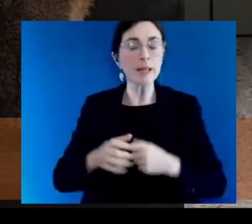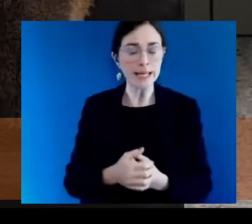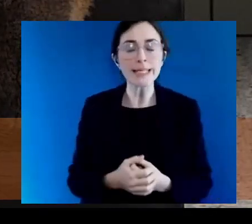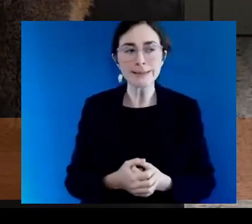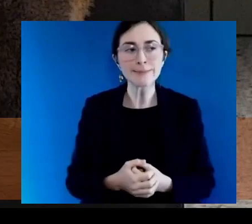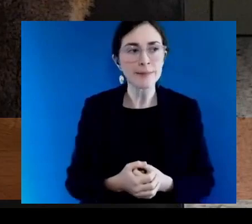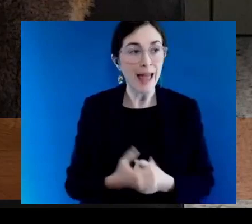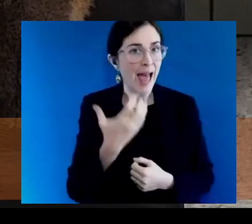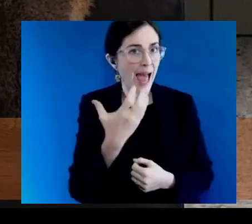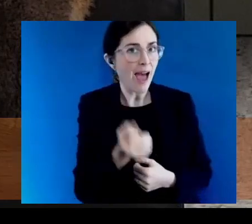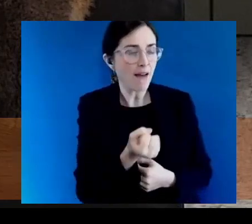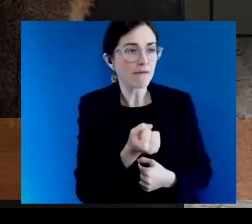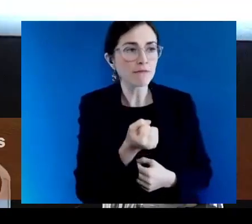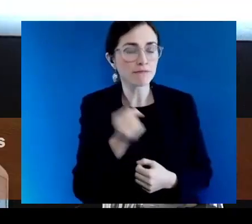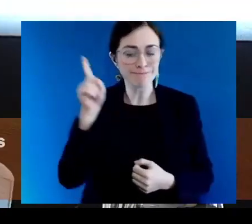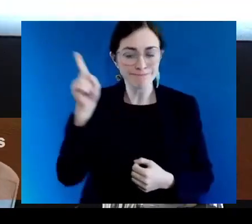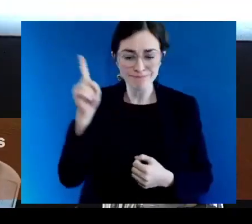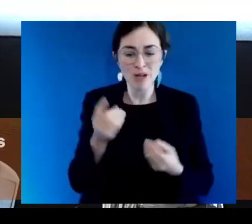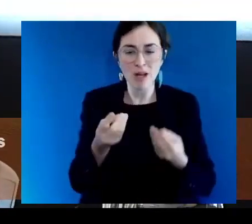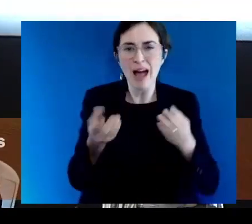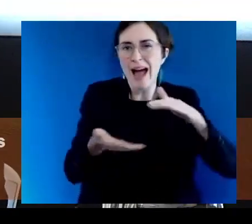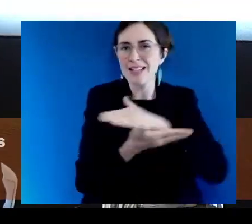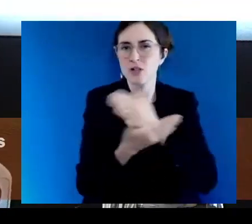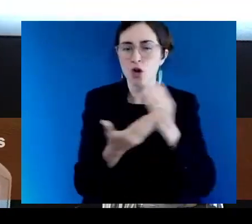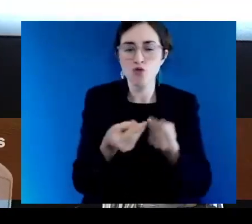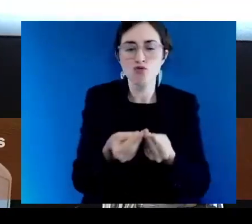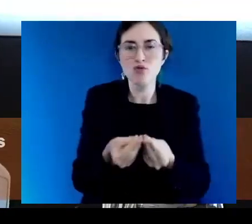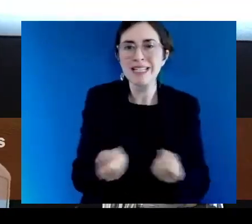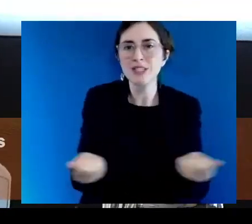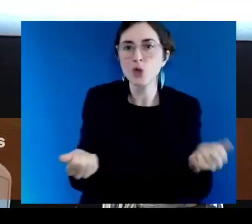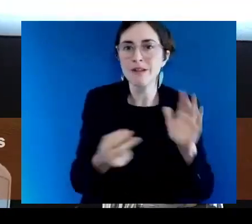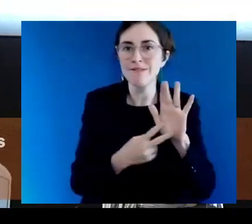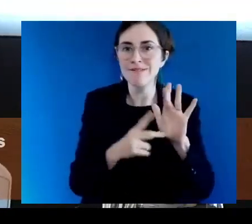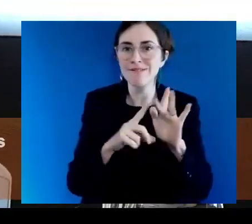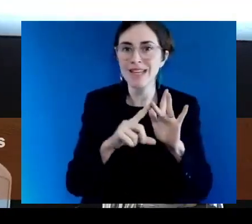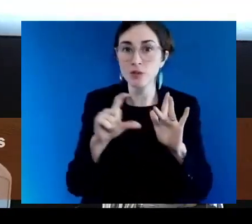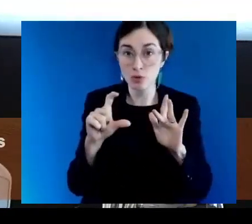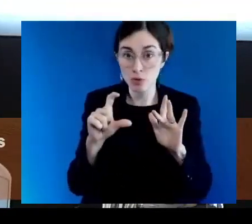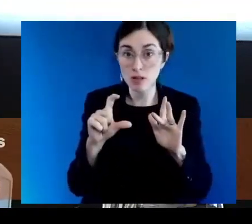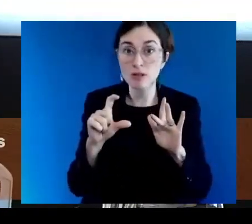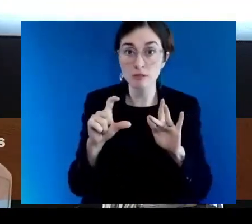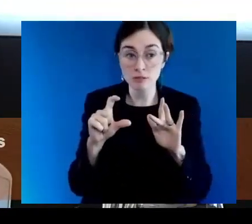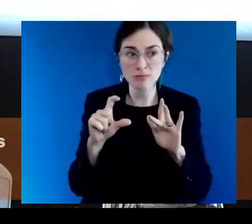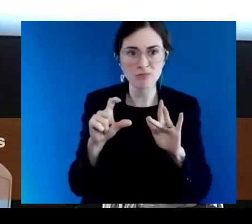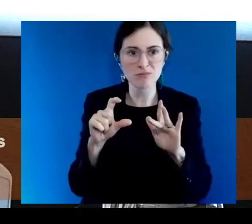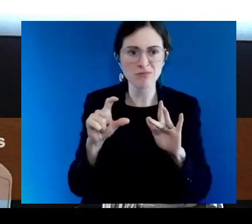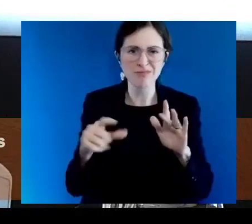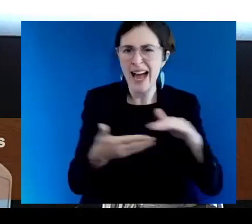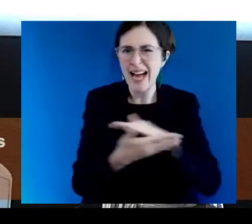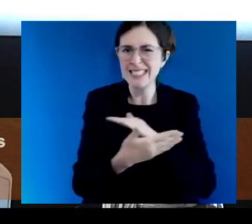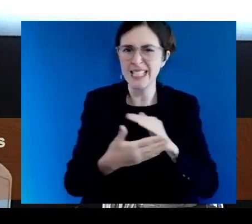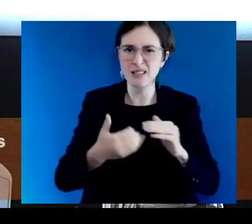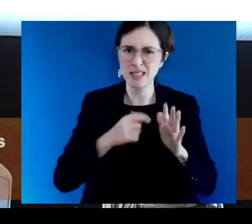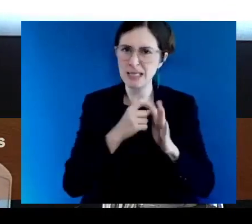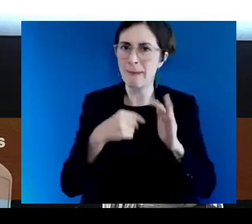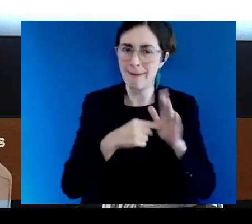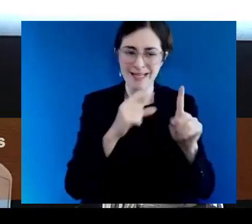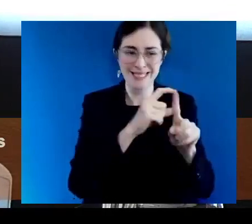Within Resources Victoria, which is located in the DECA, there is